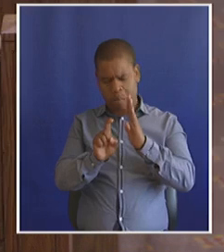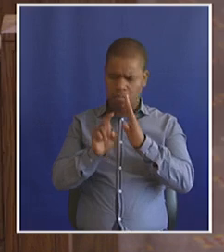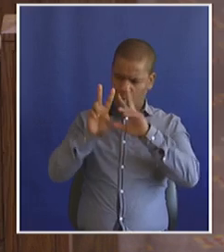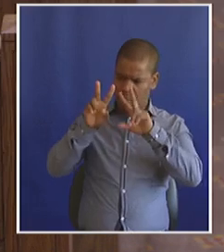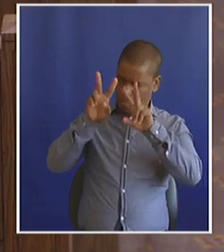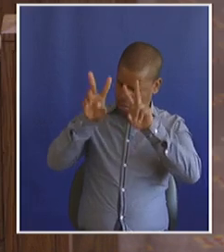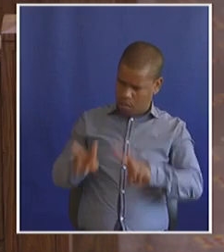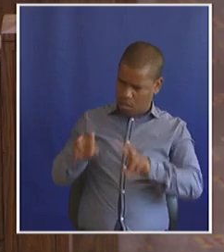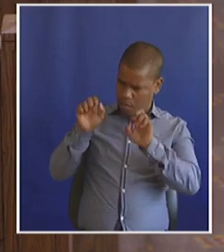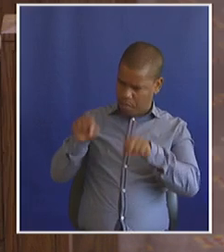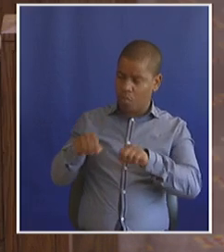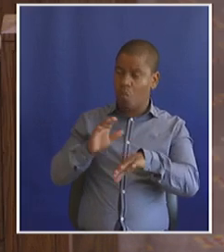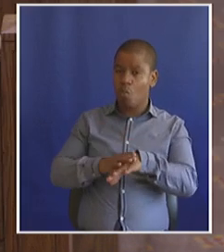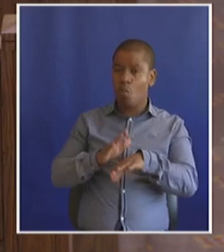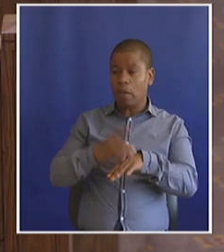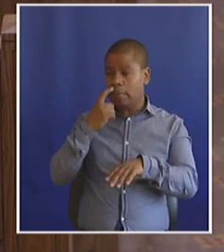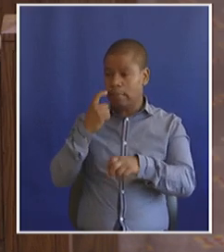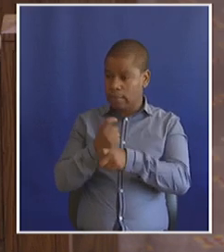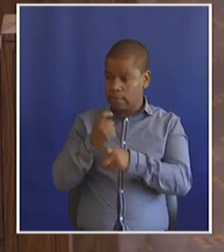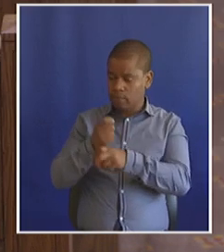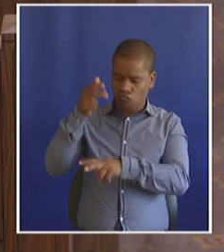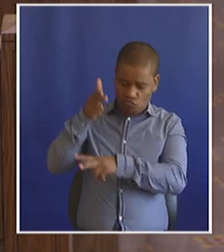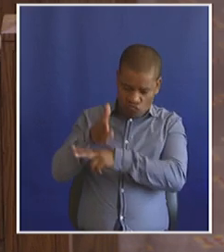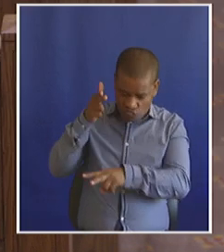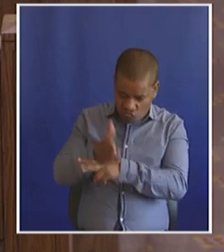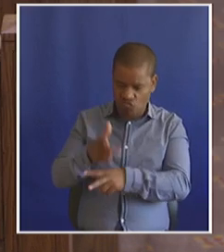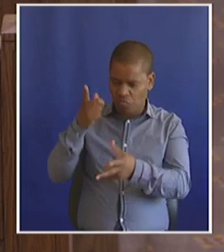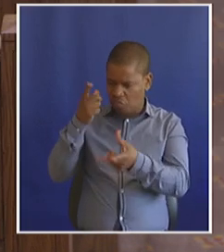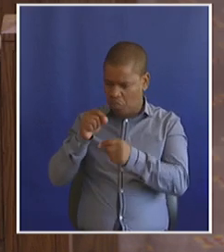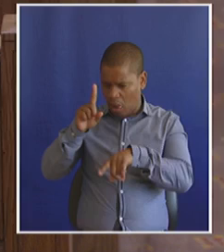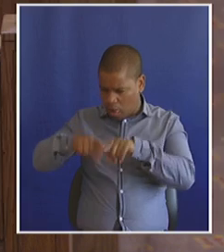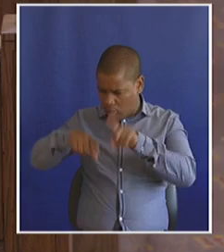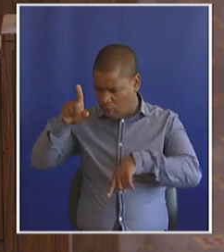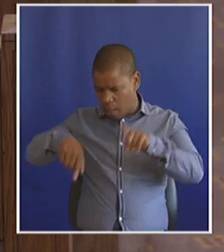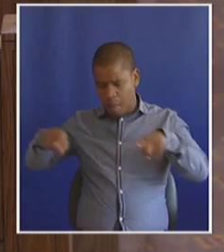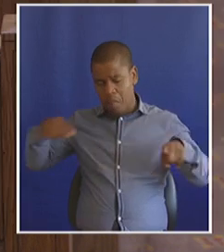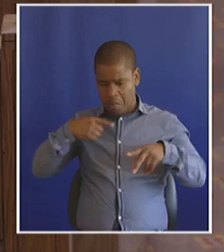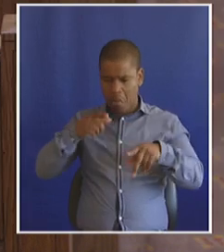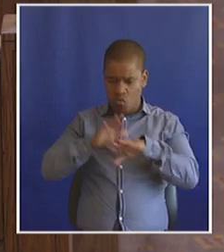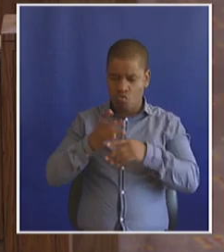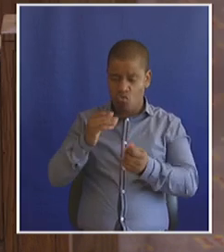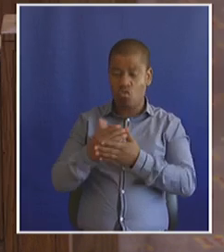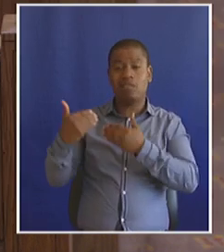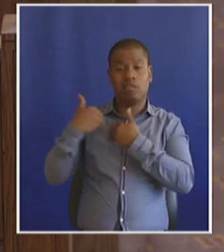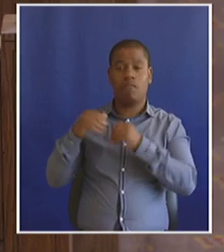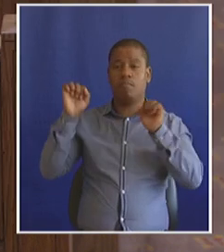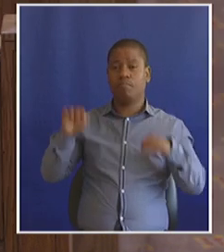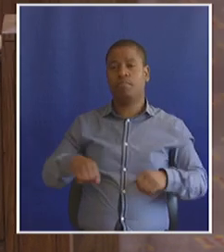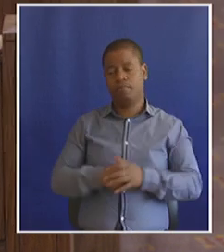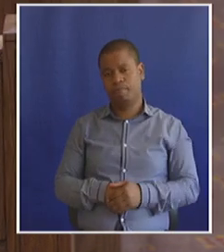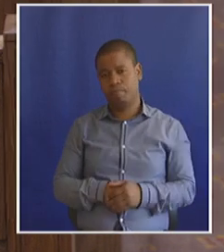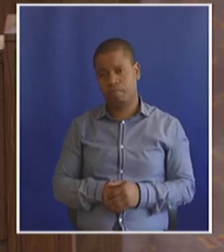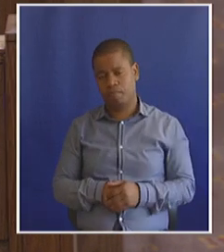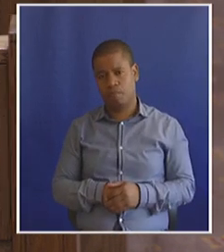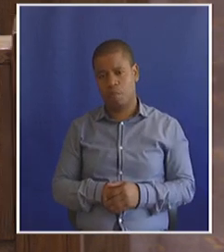centers, metal detectors, CCTV monitoring at access control points, and also cell phone detection systems.